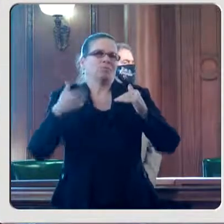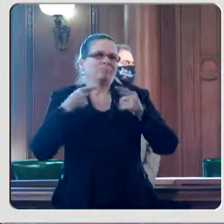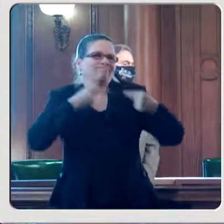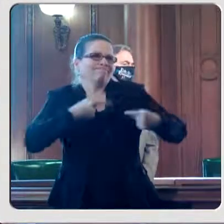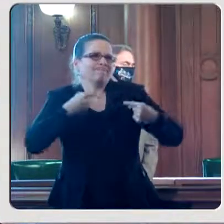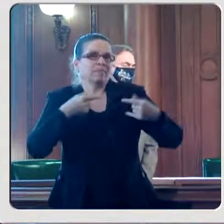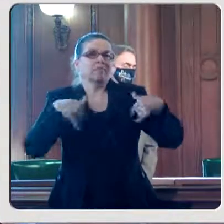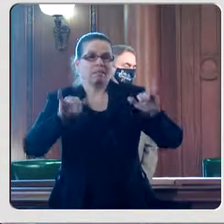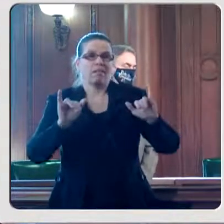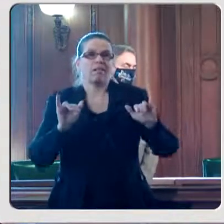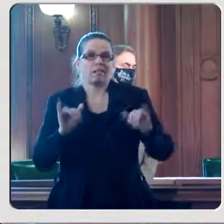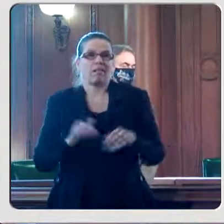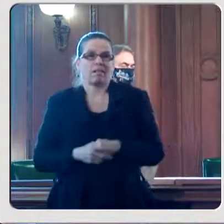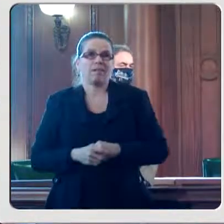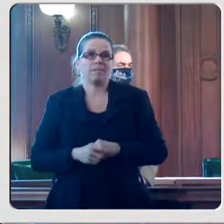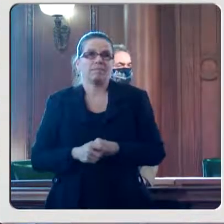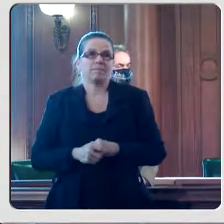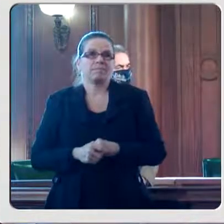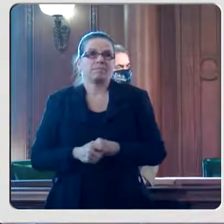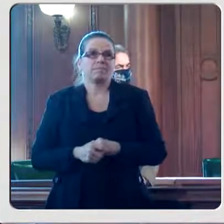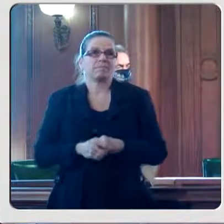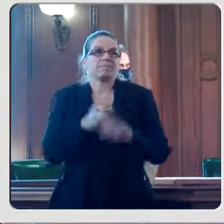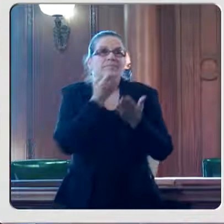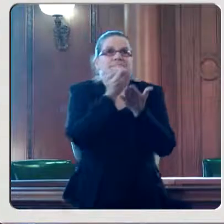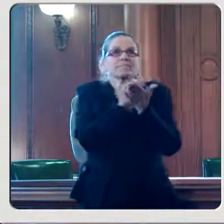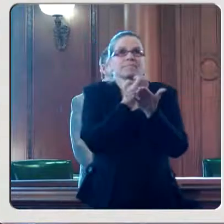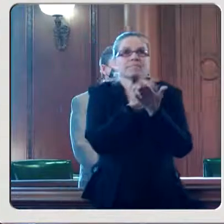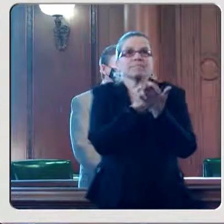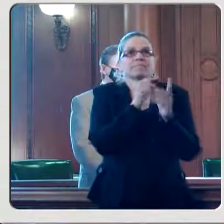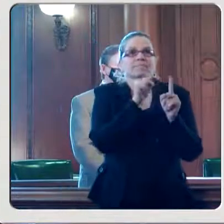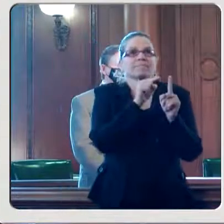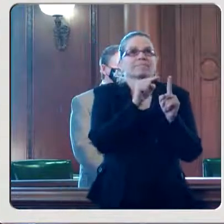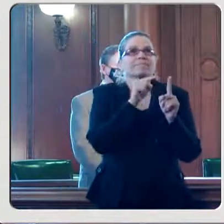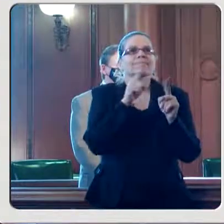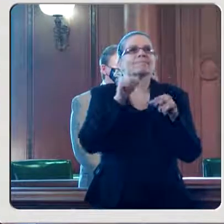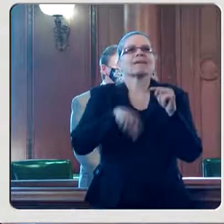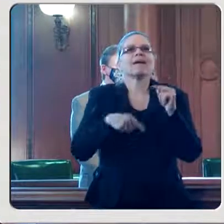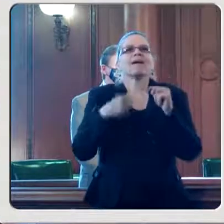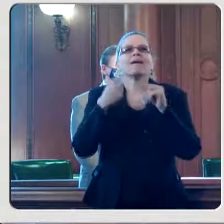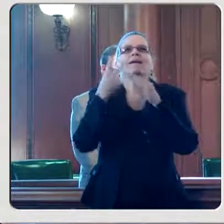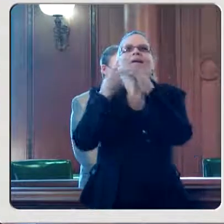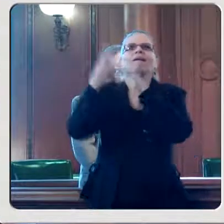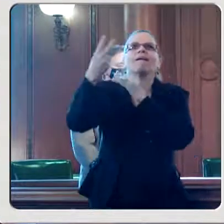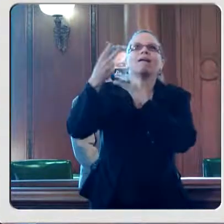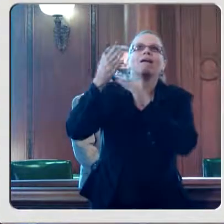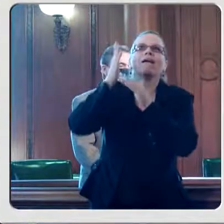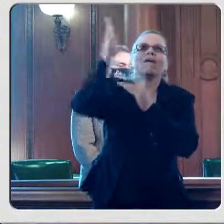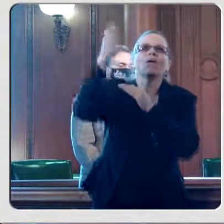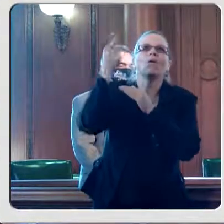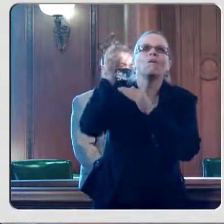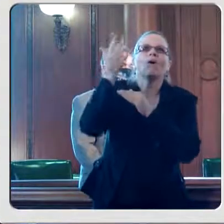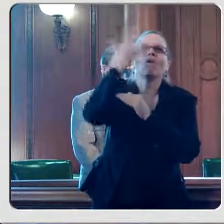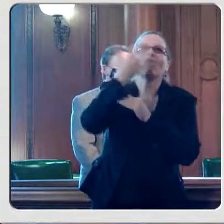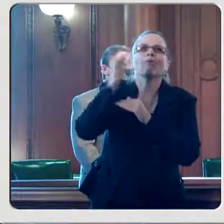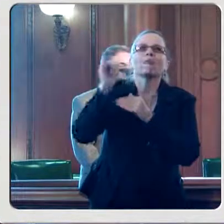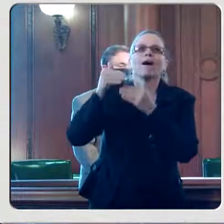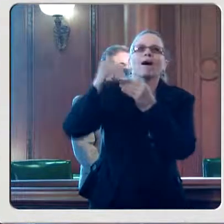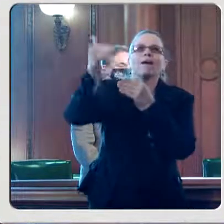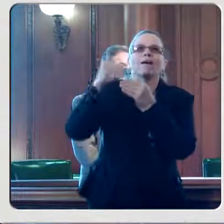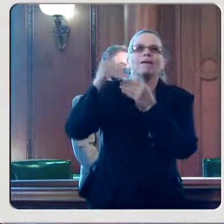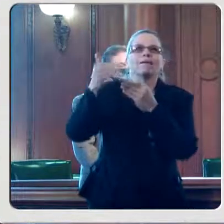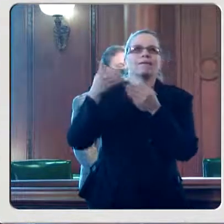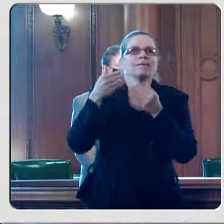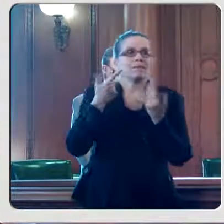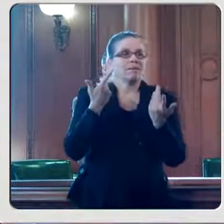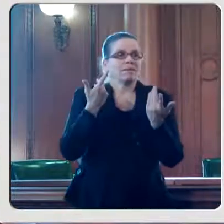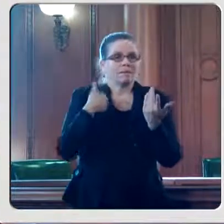of the pandemic are simply unknowable today because we have no previous history to guide us. This has been a recessionary